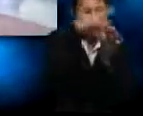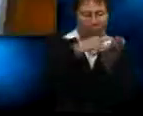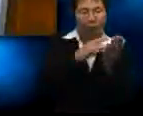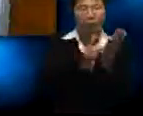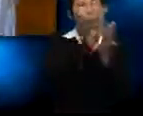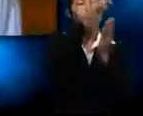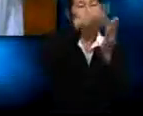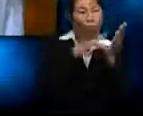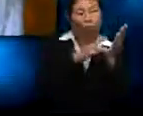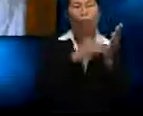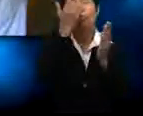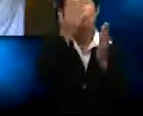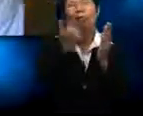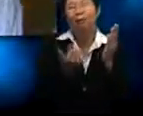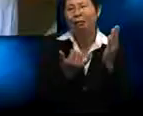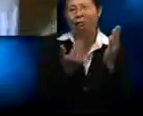What causes this?